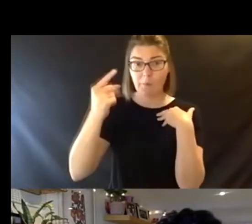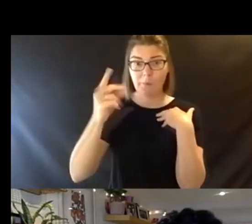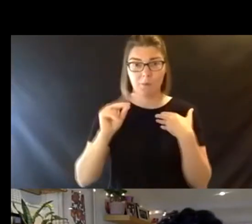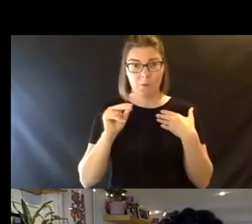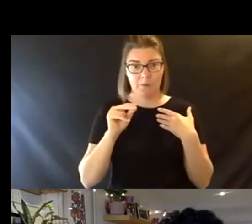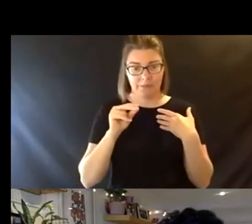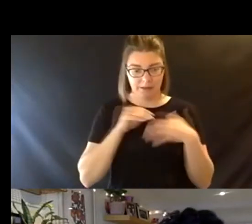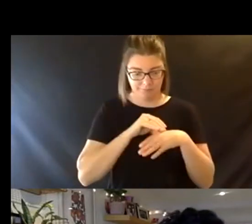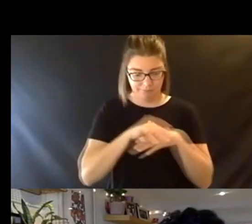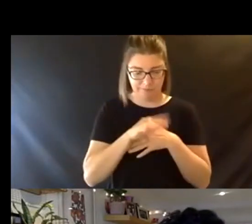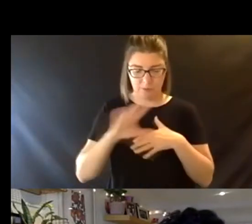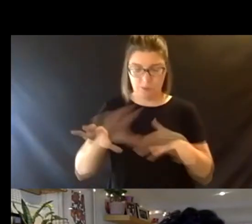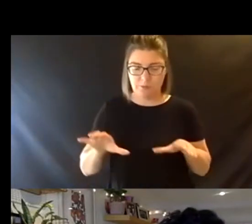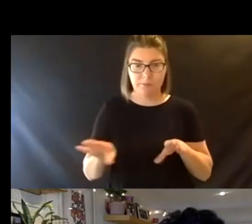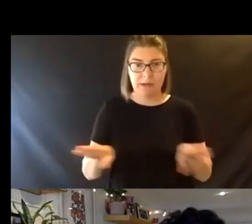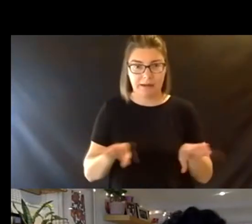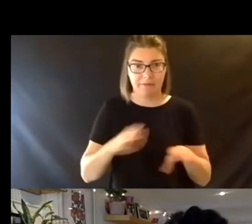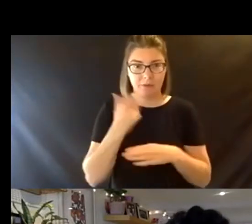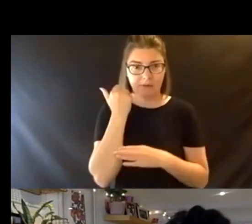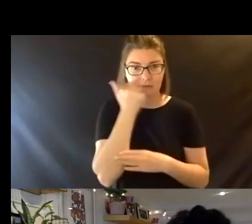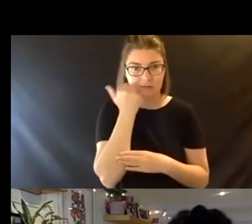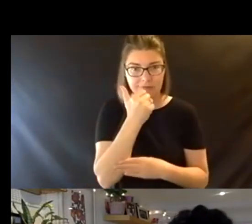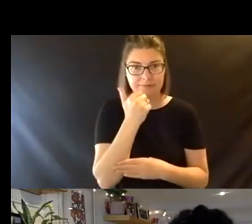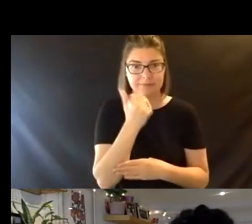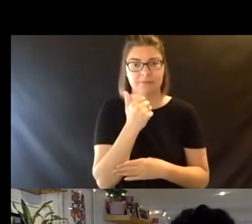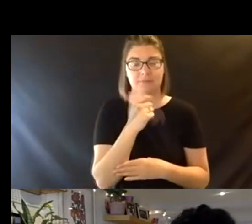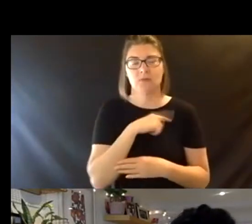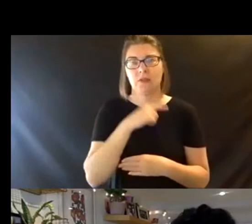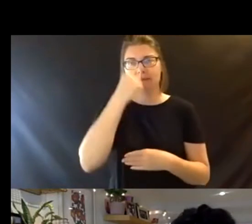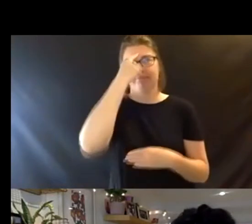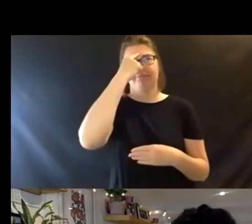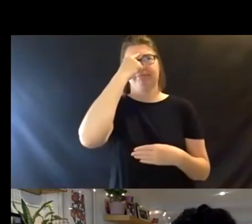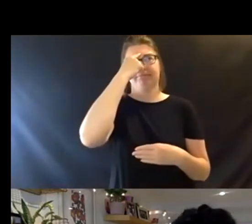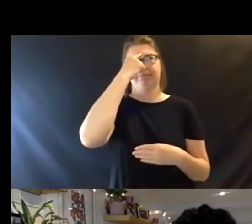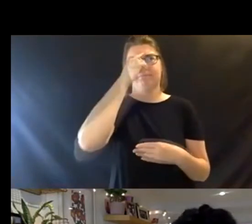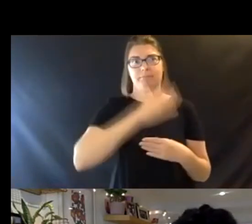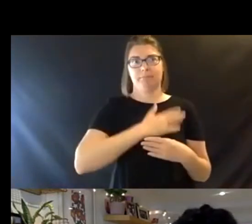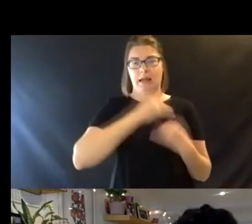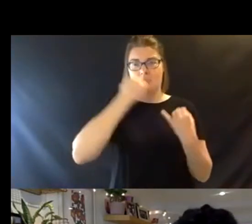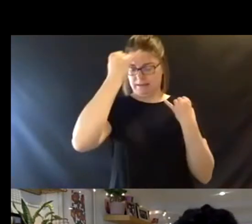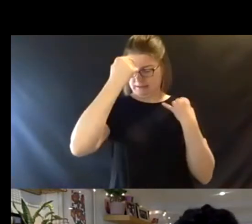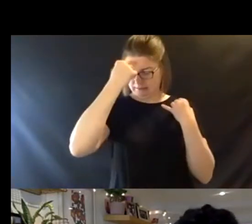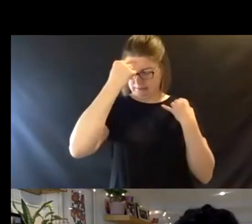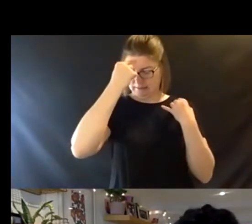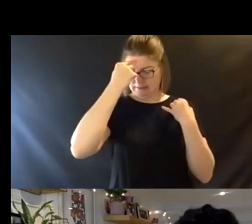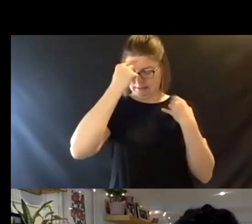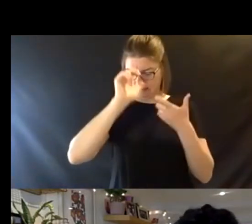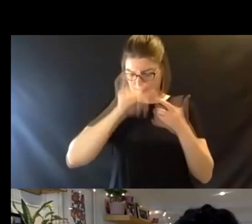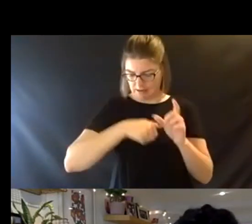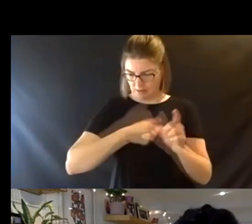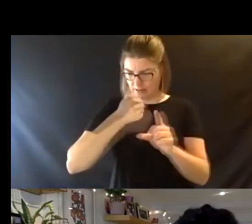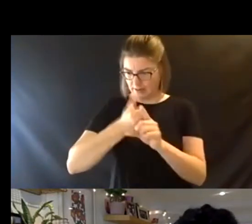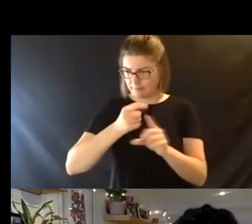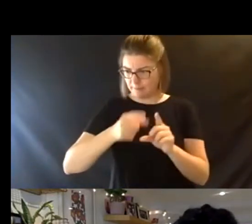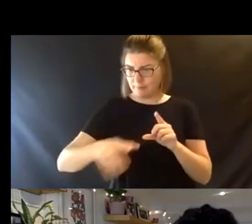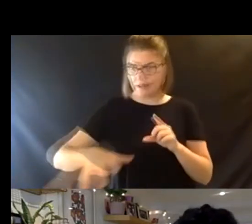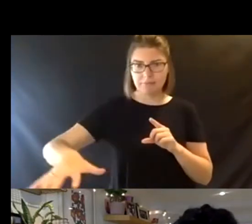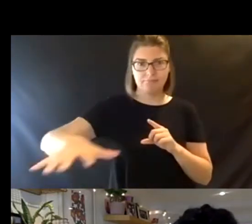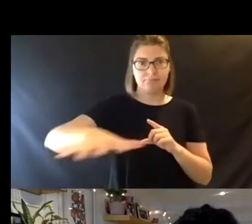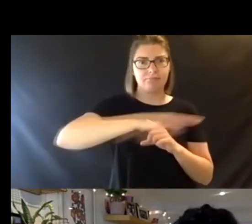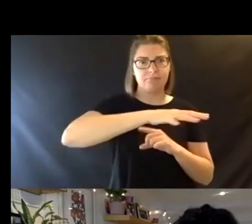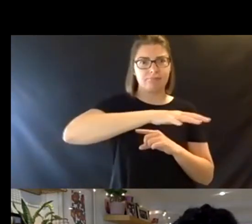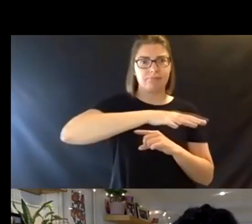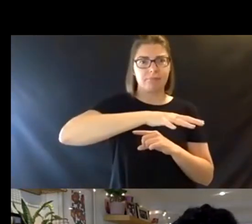you act every day. And so really considering how that kind of can impact other people around you and impacts yourself as well, I feel like is a